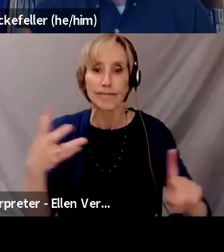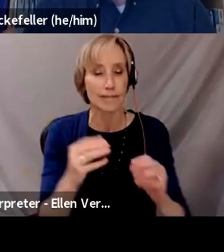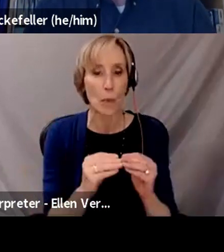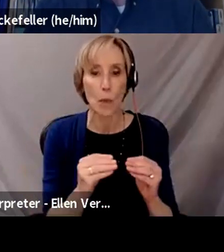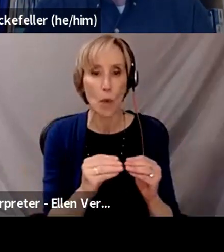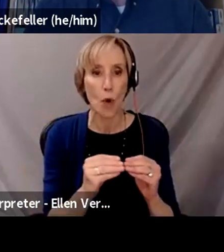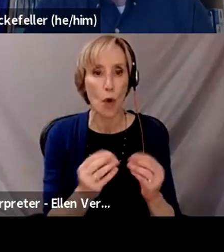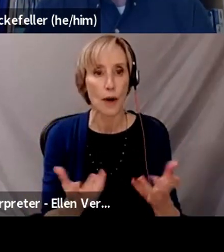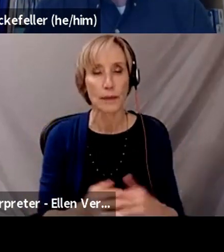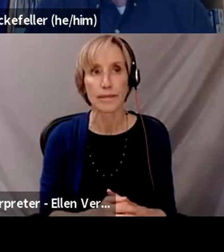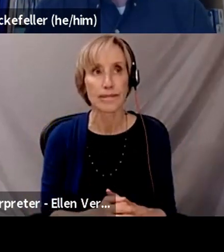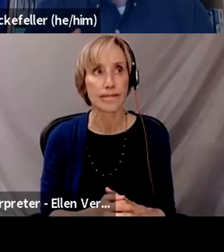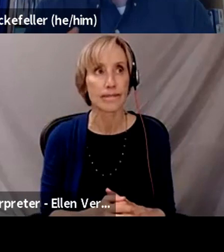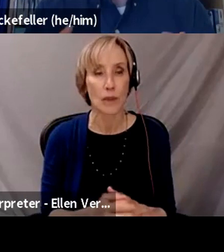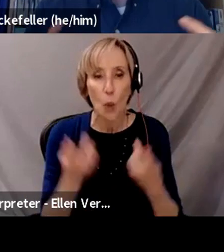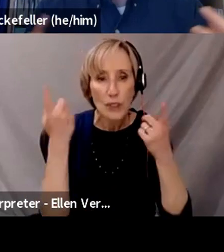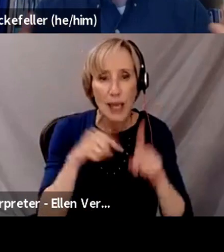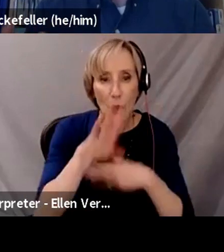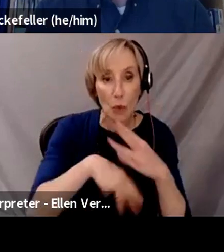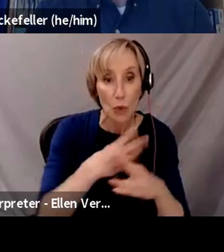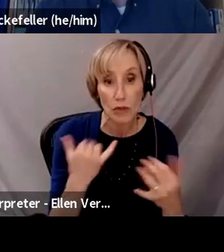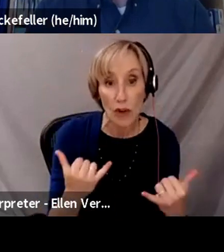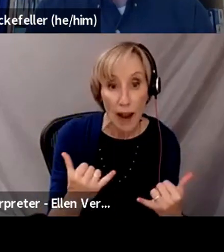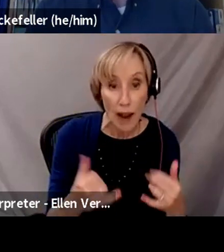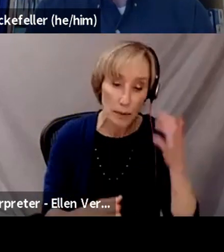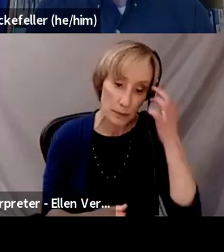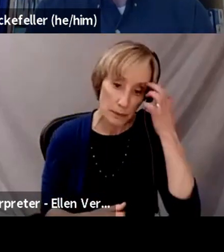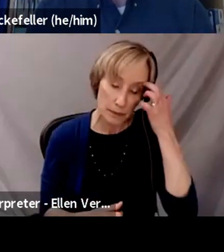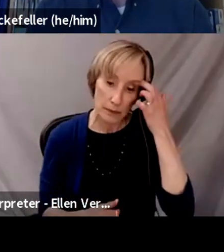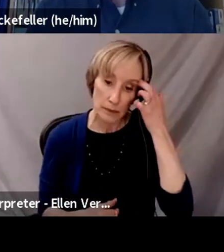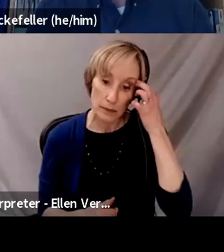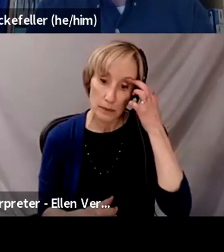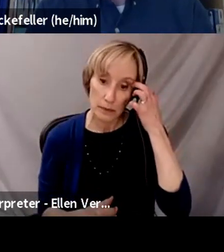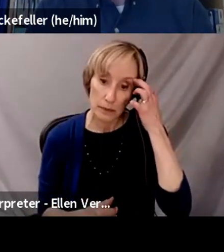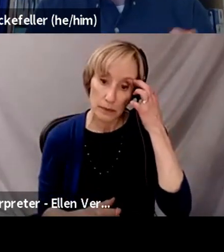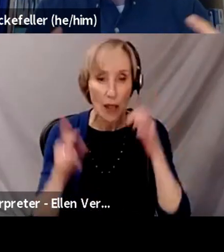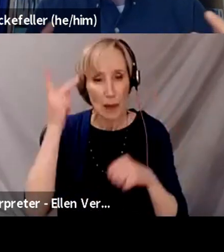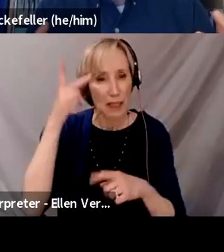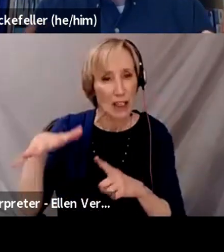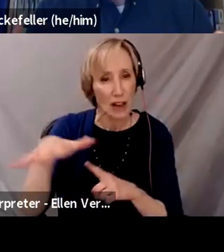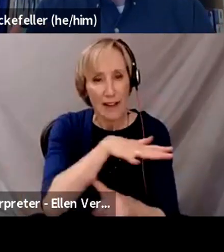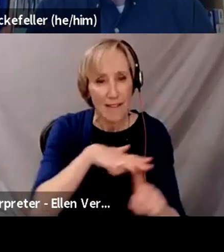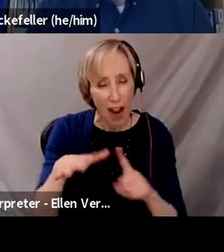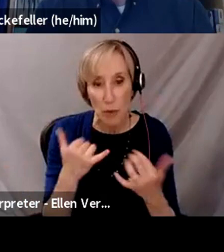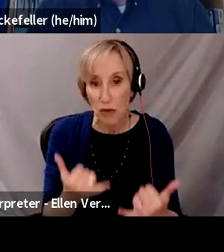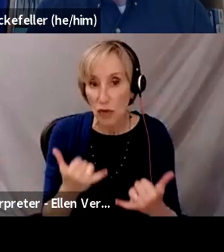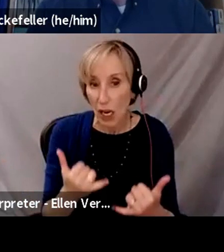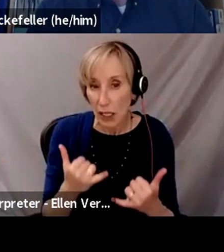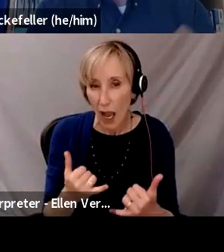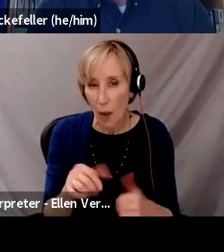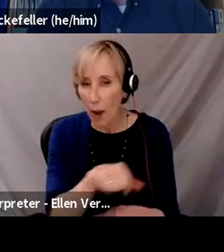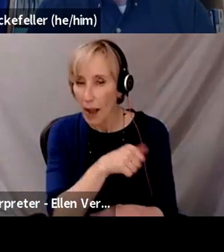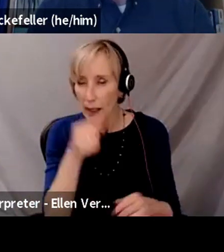anything, current events that have happened within sort of the political climate, anything that is on your mind